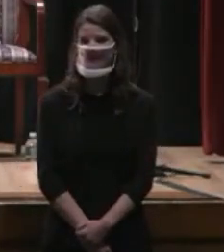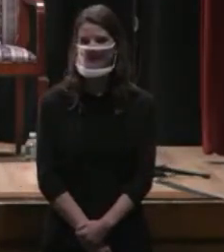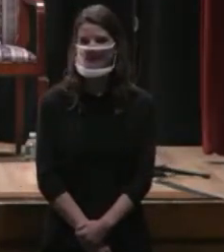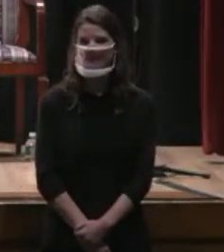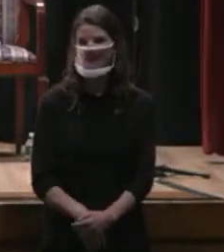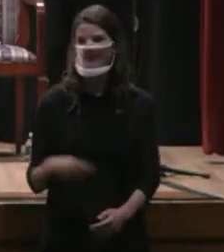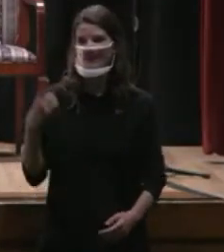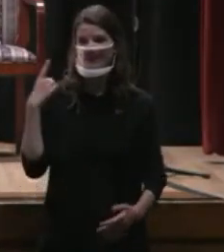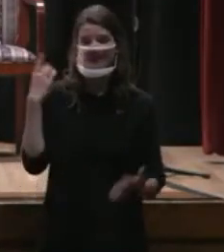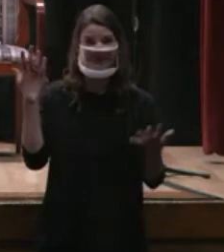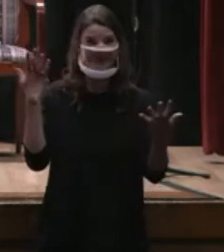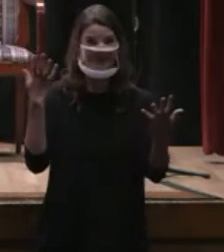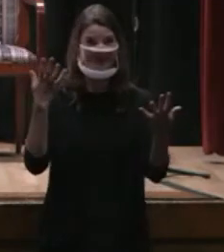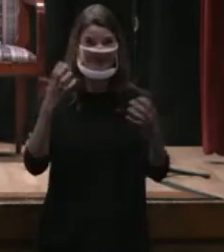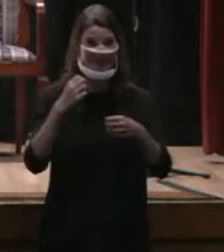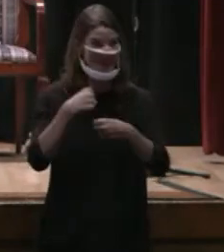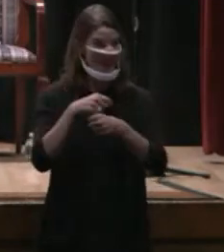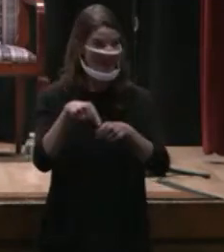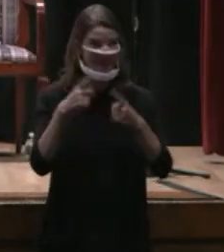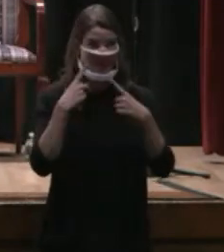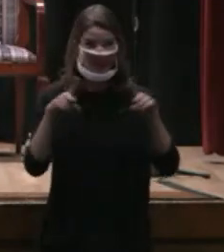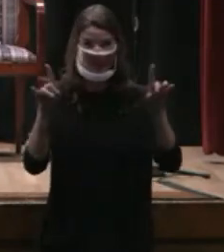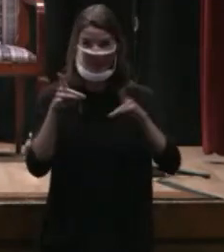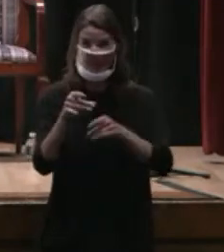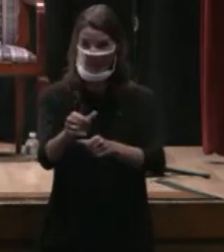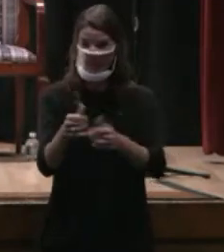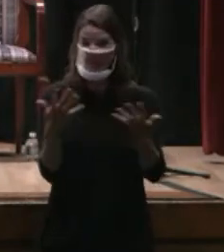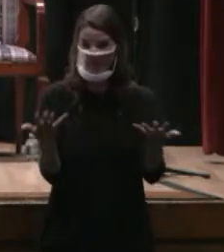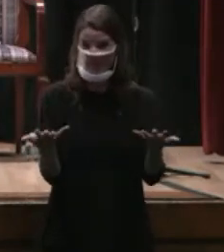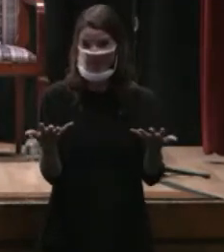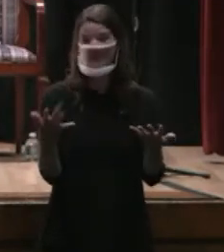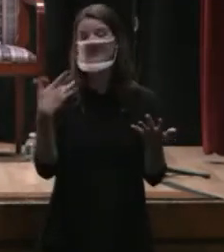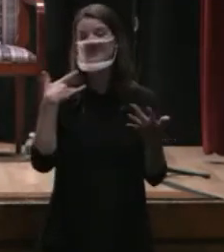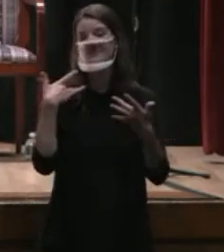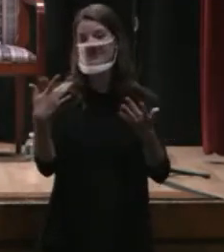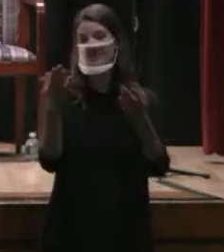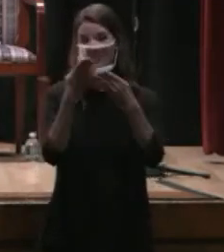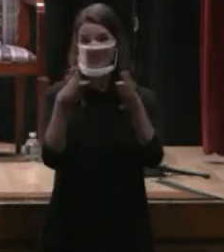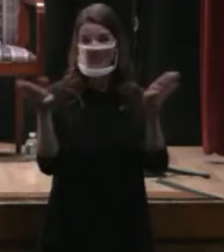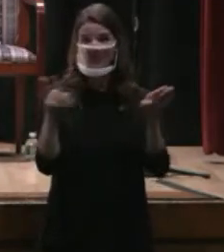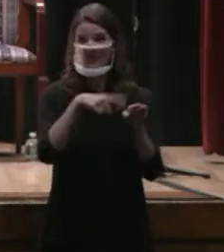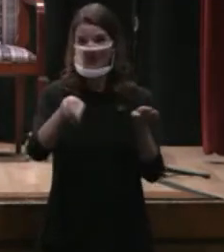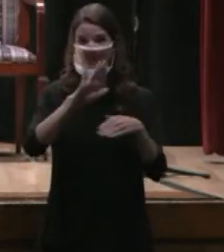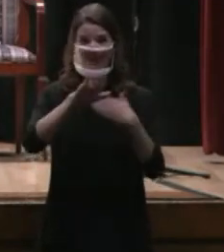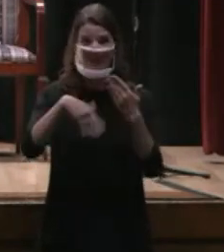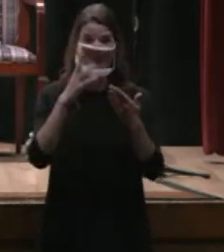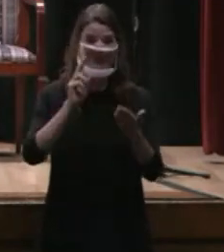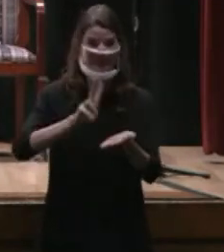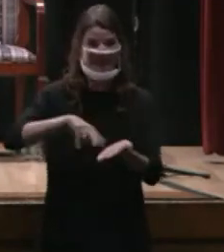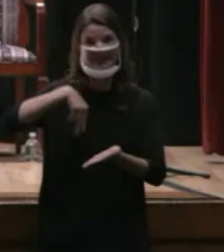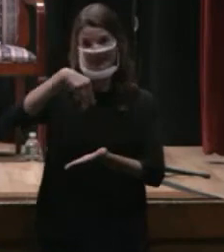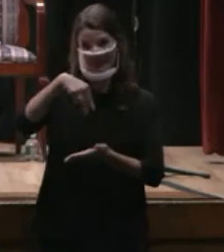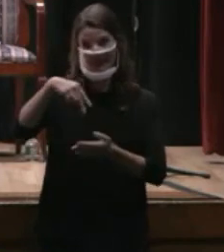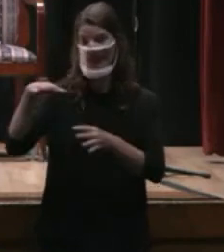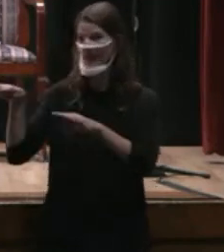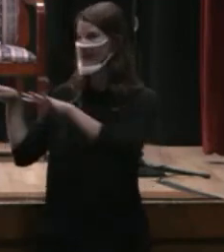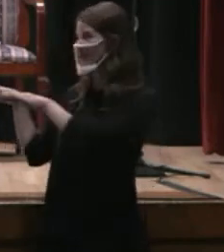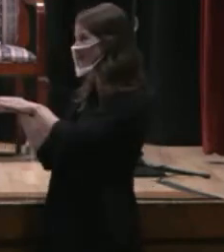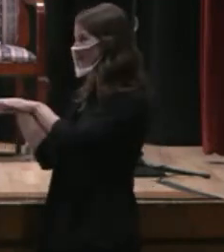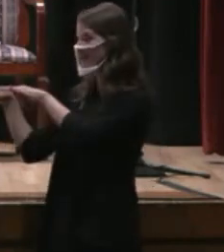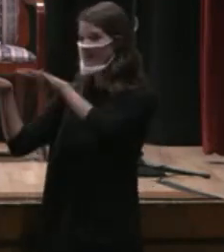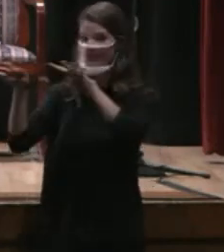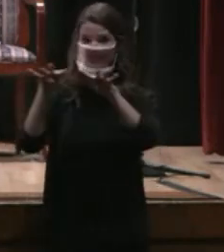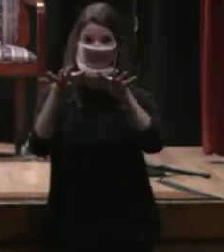Well, we made it work. So generally we have you stand up and turn around and you